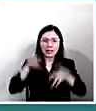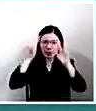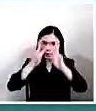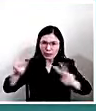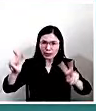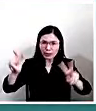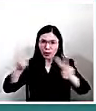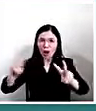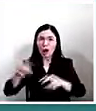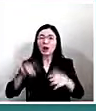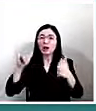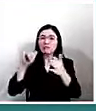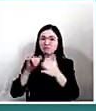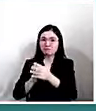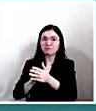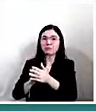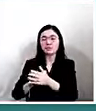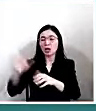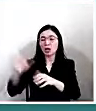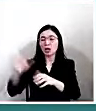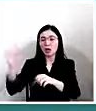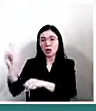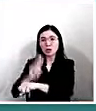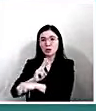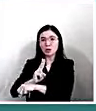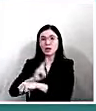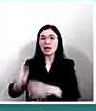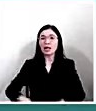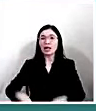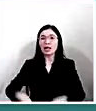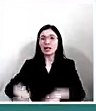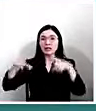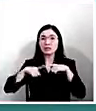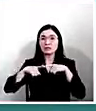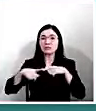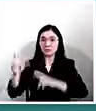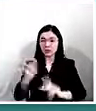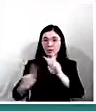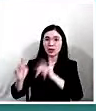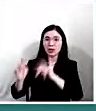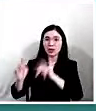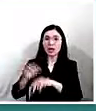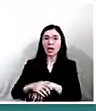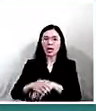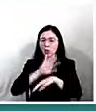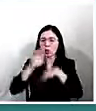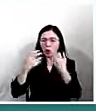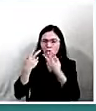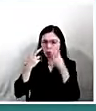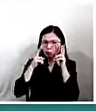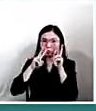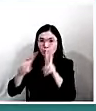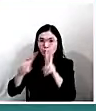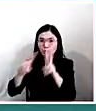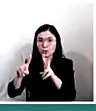consumes its inhabitants. And all the people we saw there are huge,